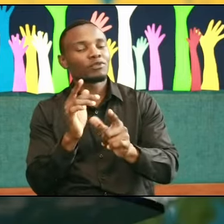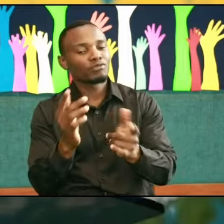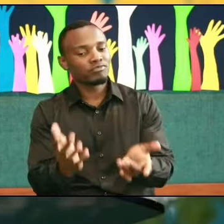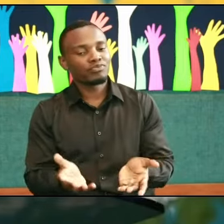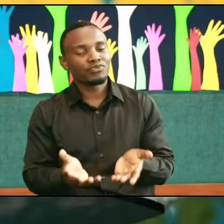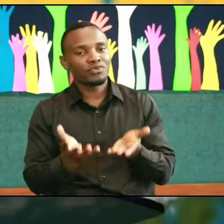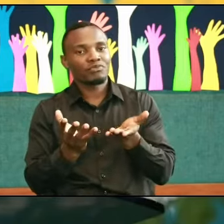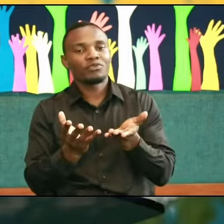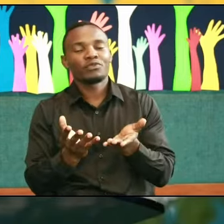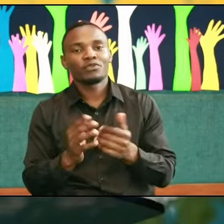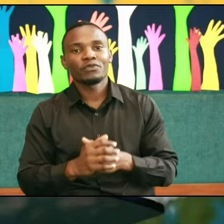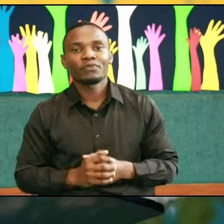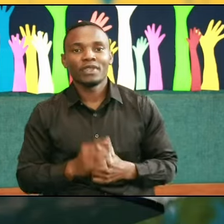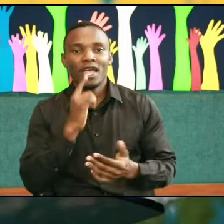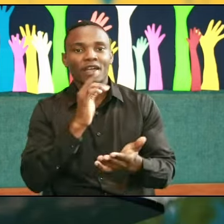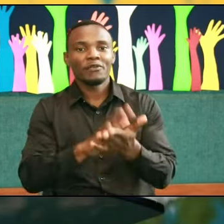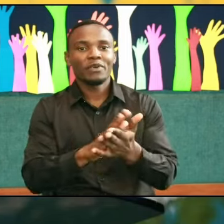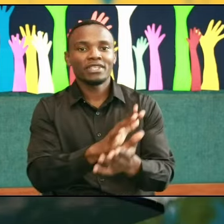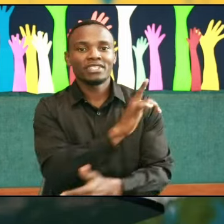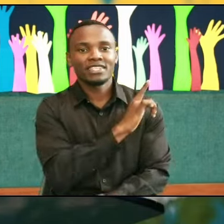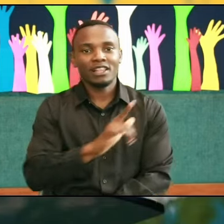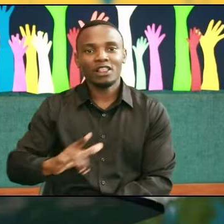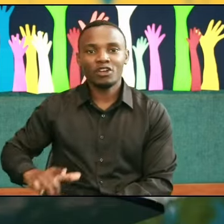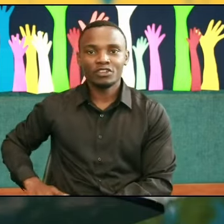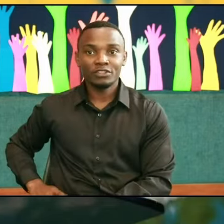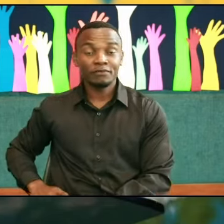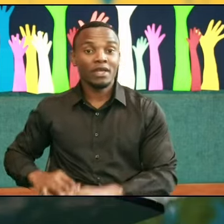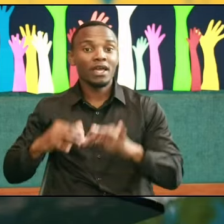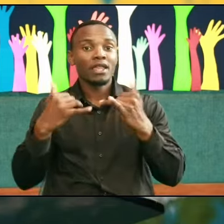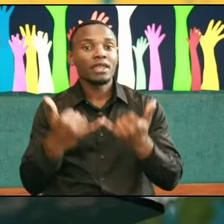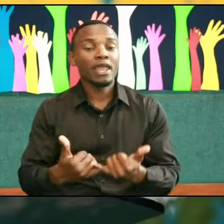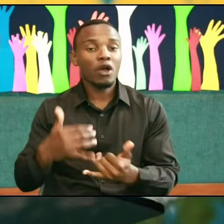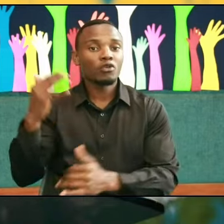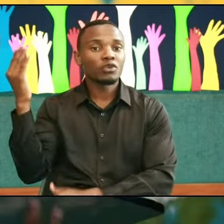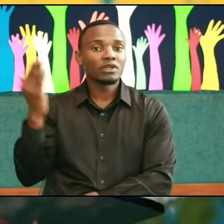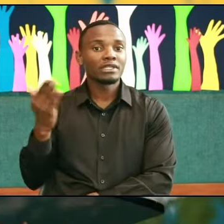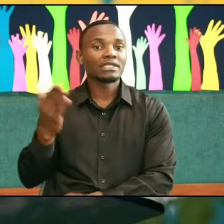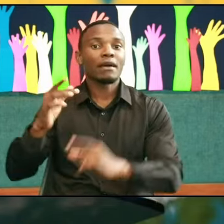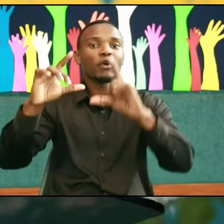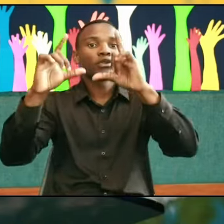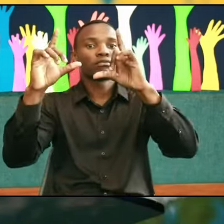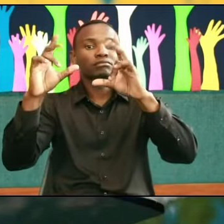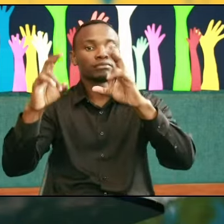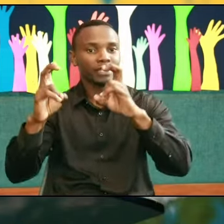Praise the Lord. Praise the Lord. All right, our sermon title today,